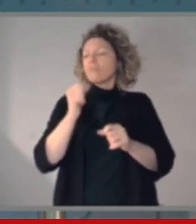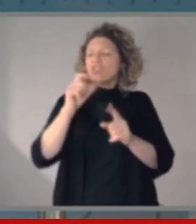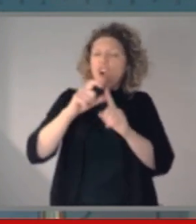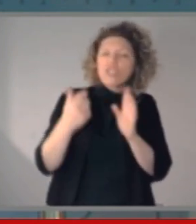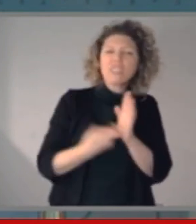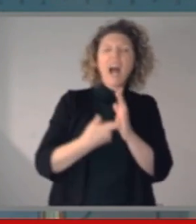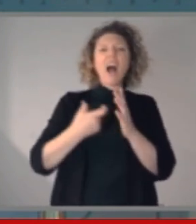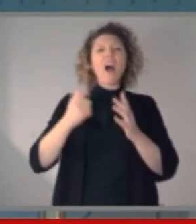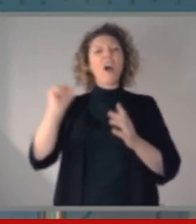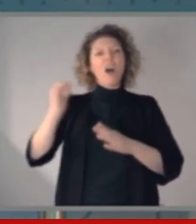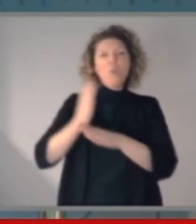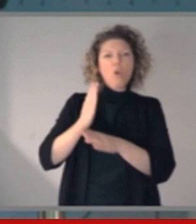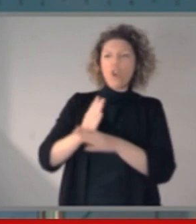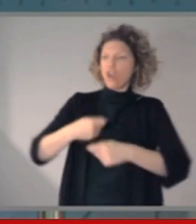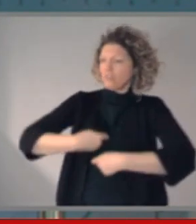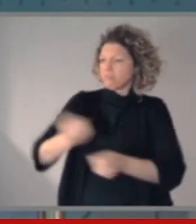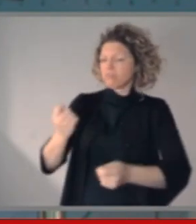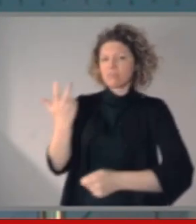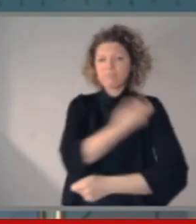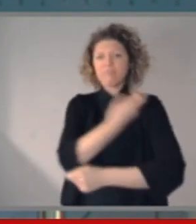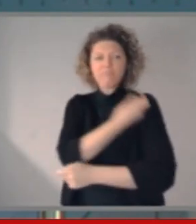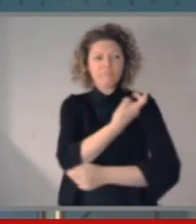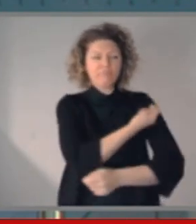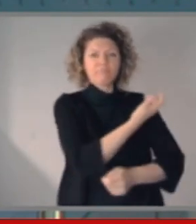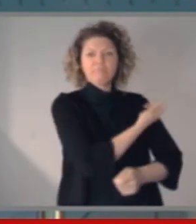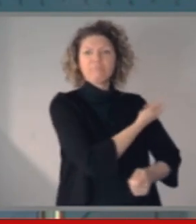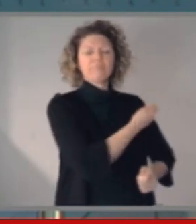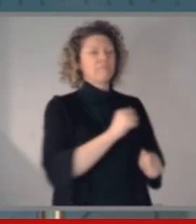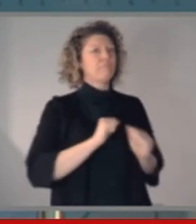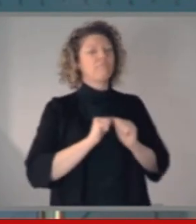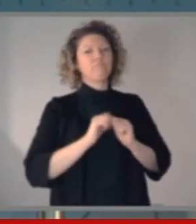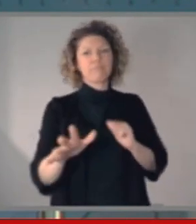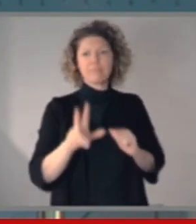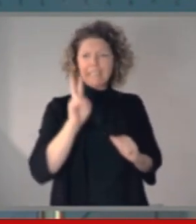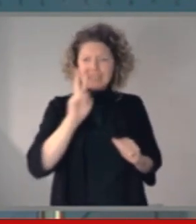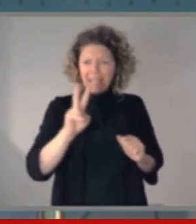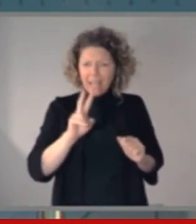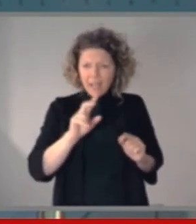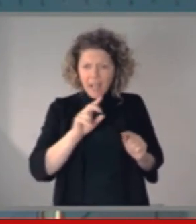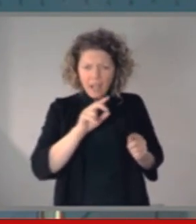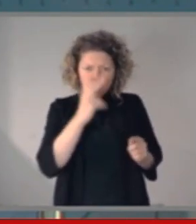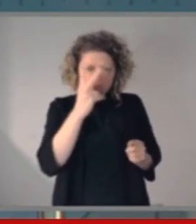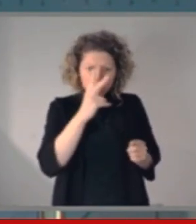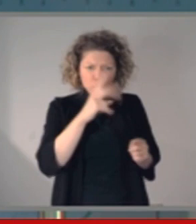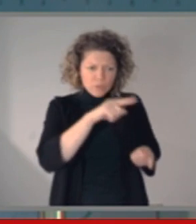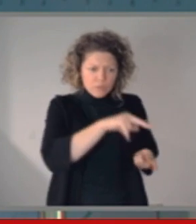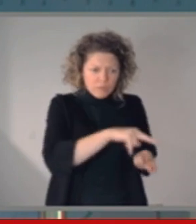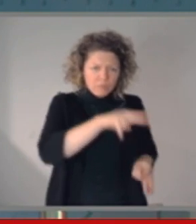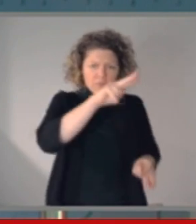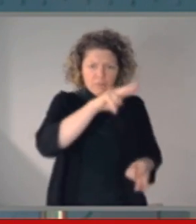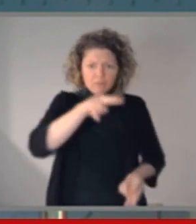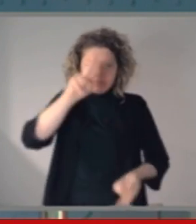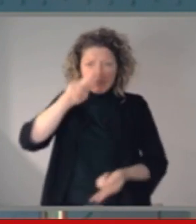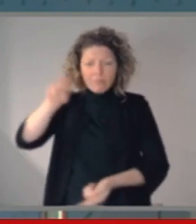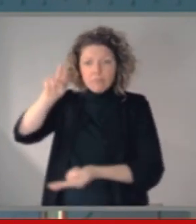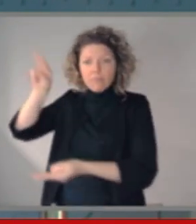you can see how the light blue line has really escalated in those last few weeks as we've been taking the vaccination